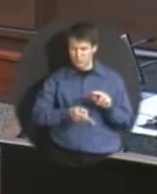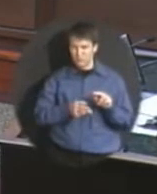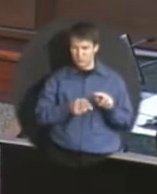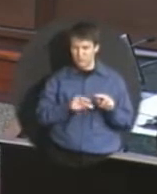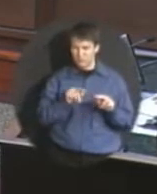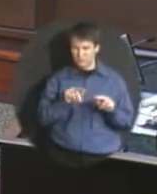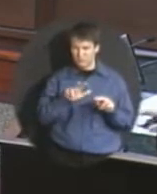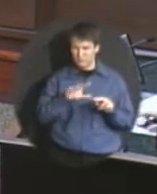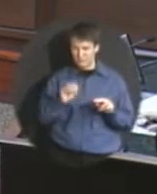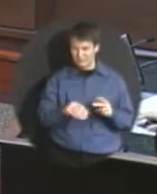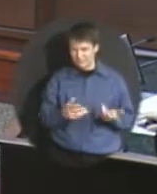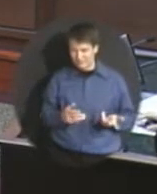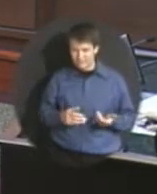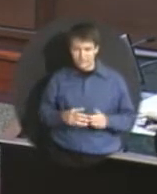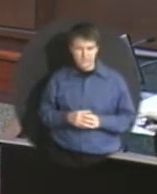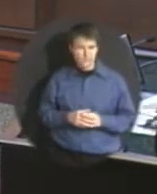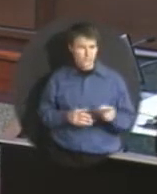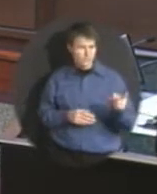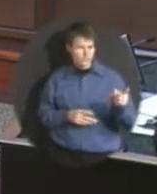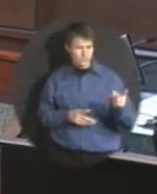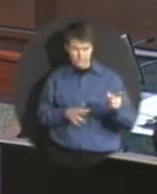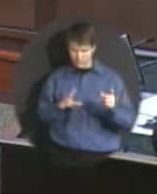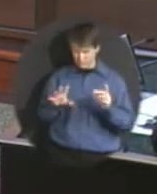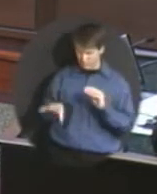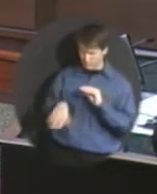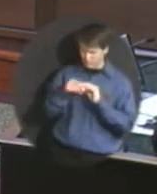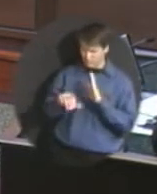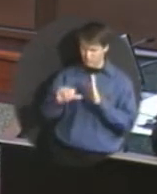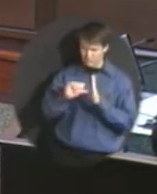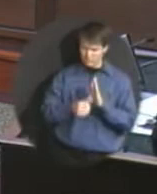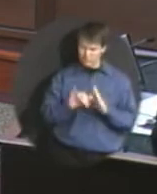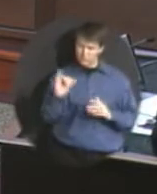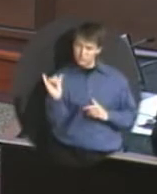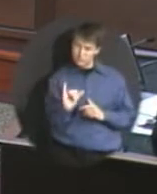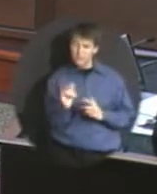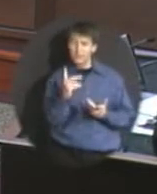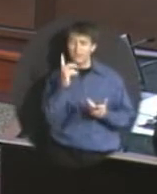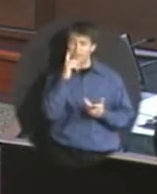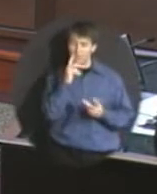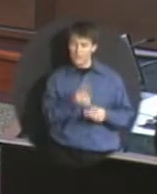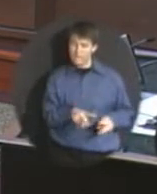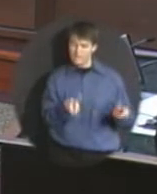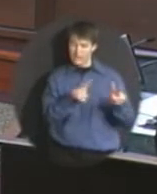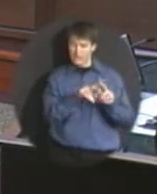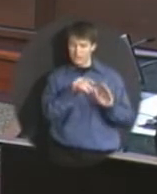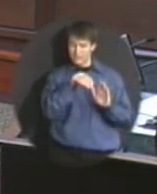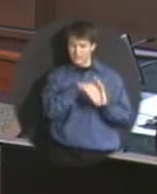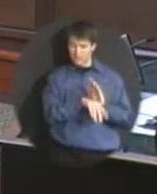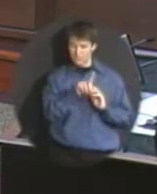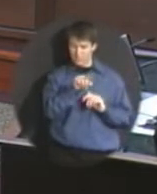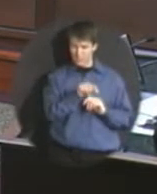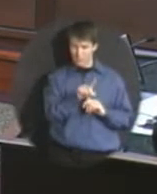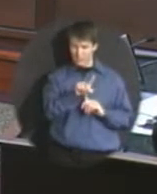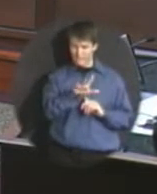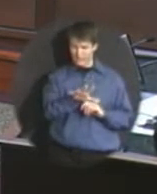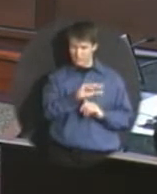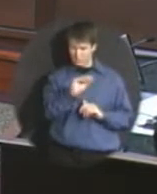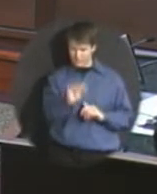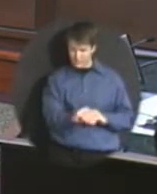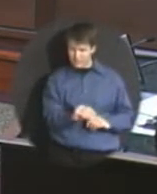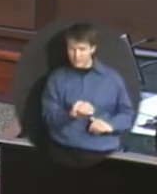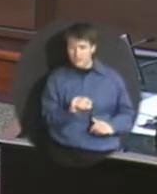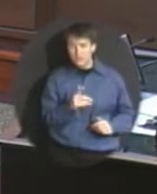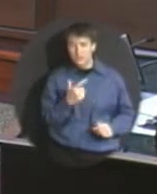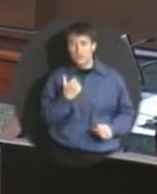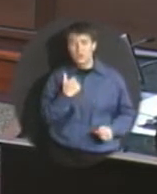Okay? And I'd like an added emphasis to that on the fact that as valuation went down 1.15%,